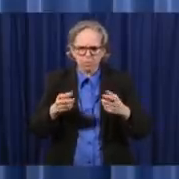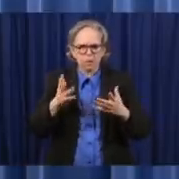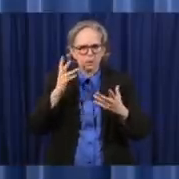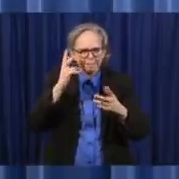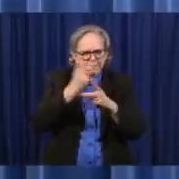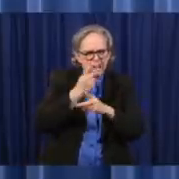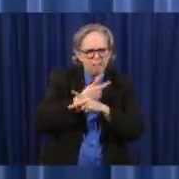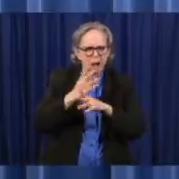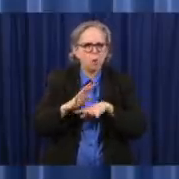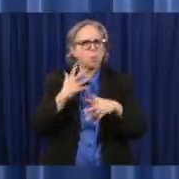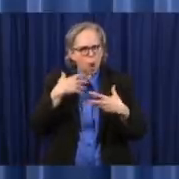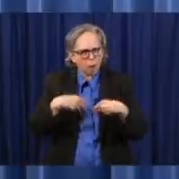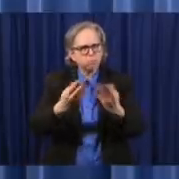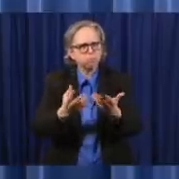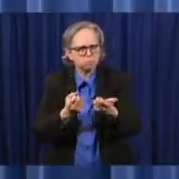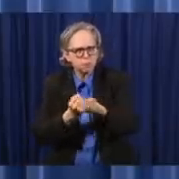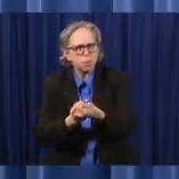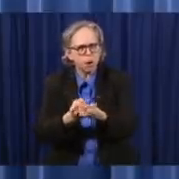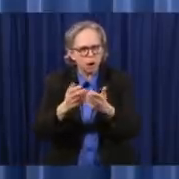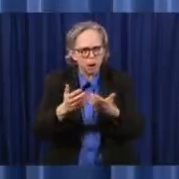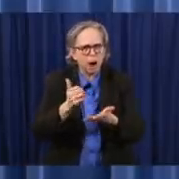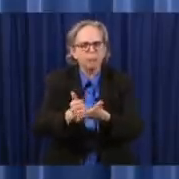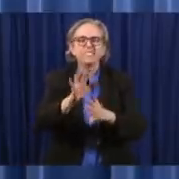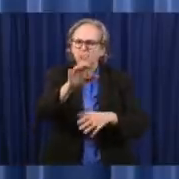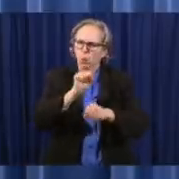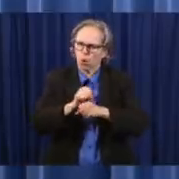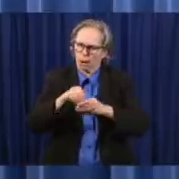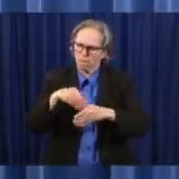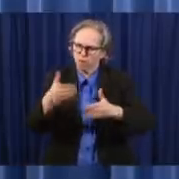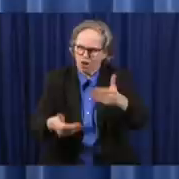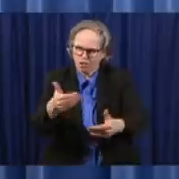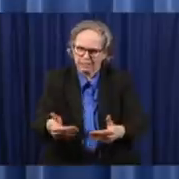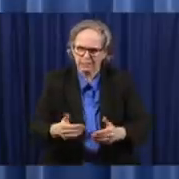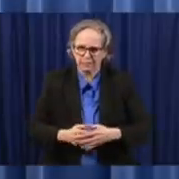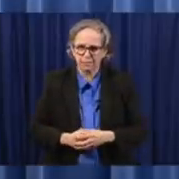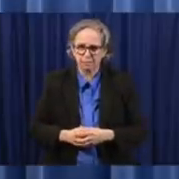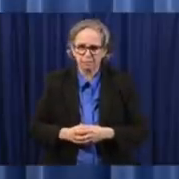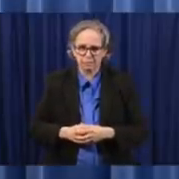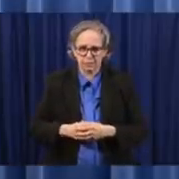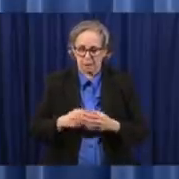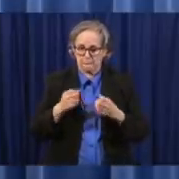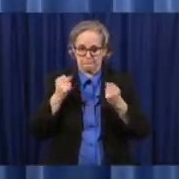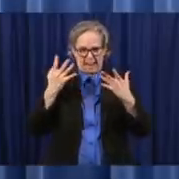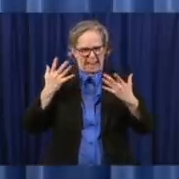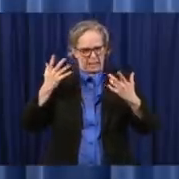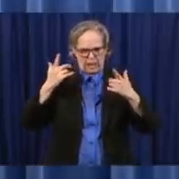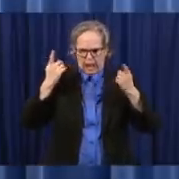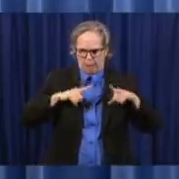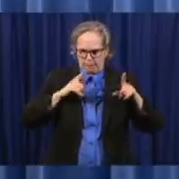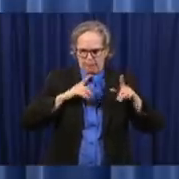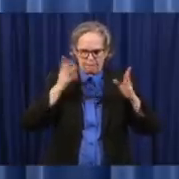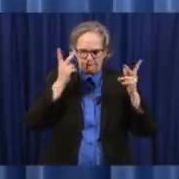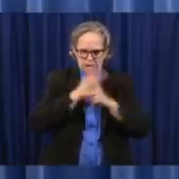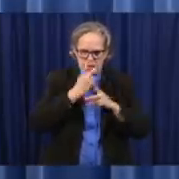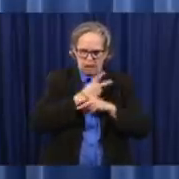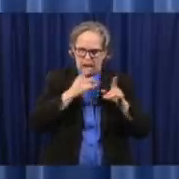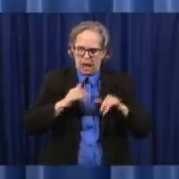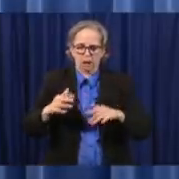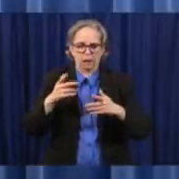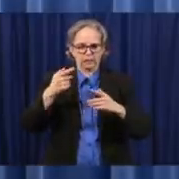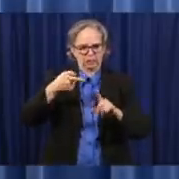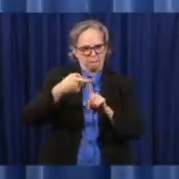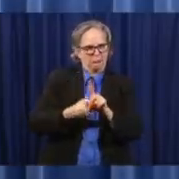in the month, will be going on as we prepare for the month of May. We've got a lot of different things. As we said, we're